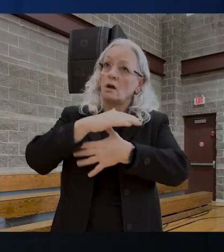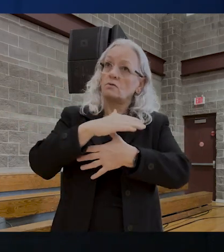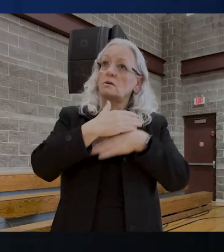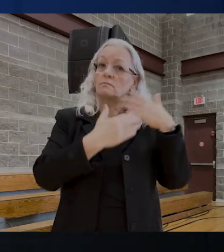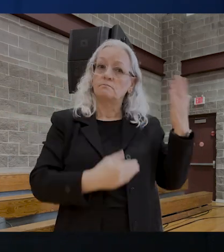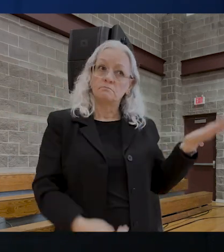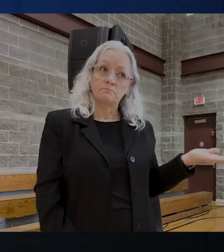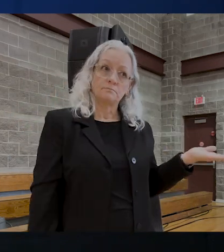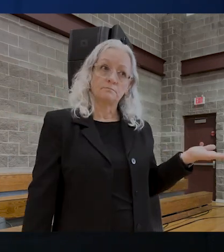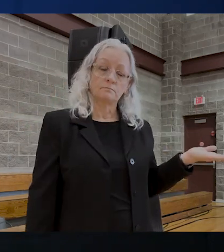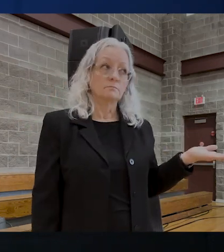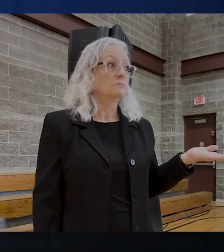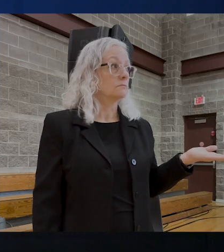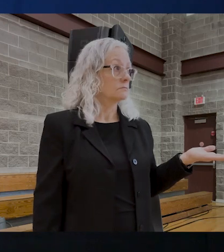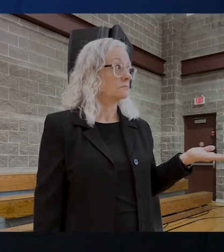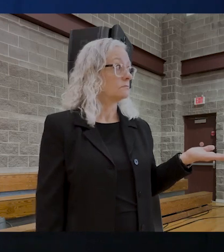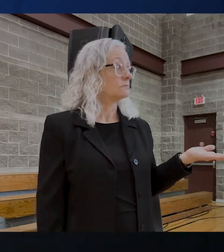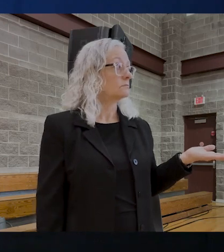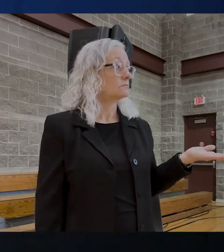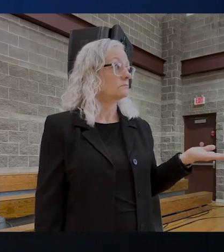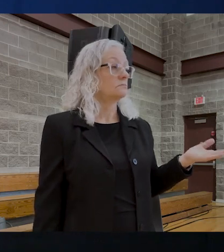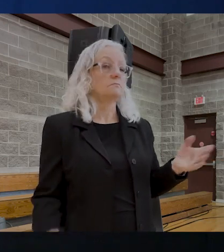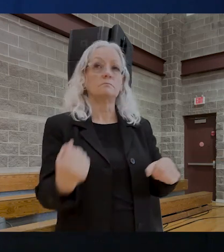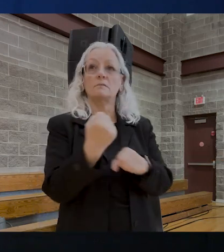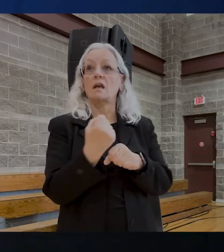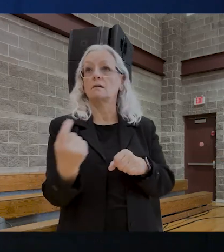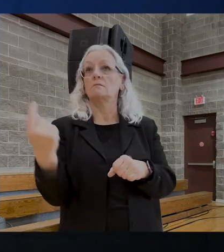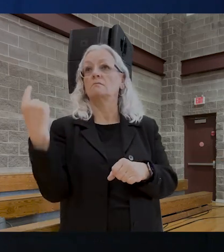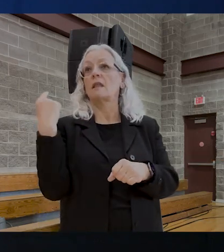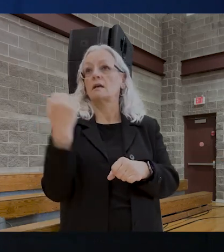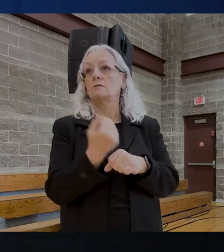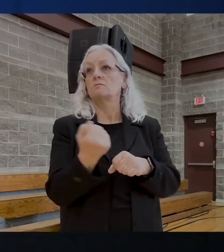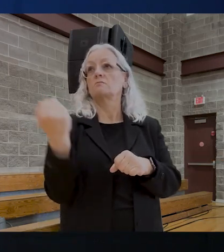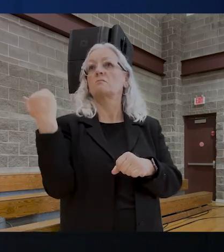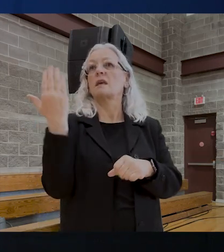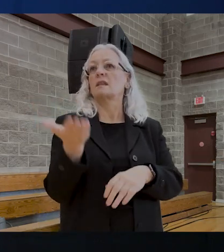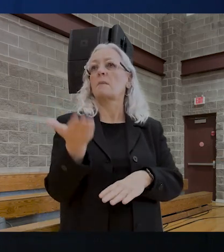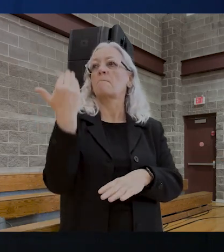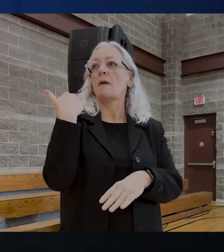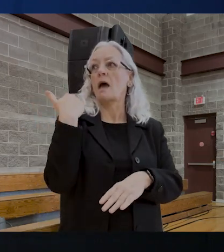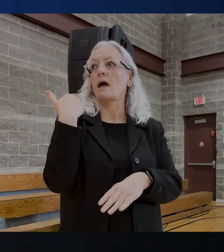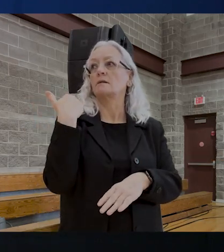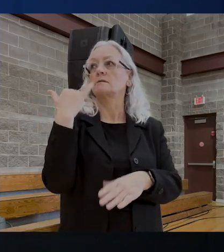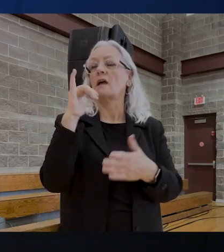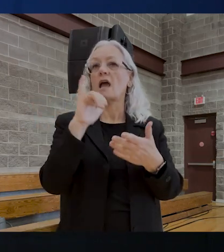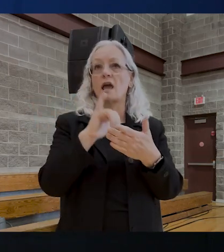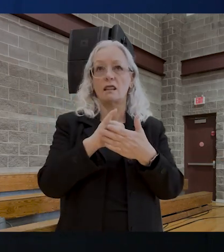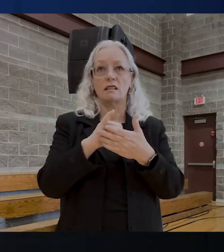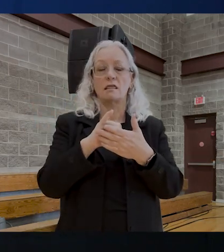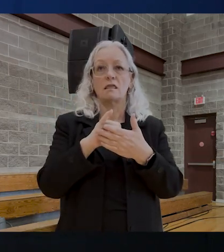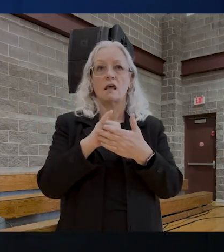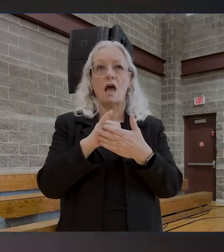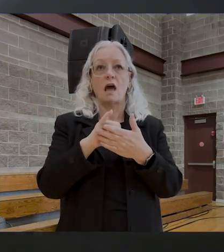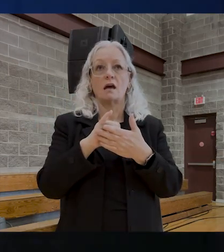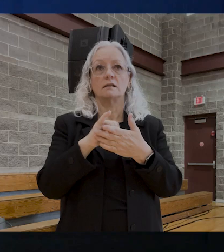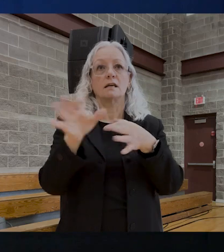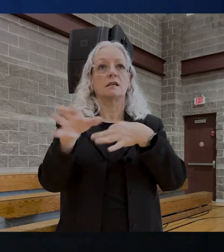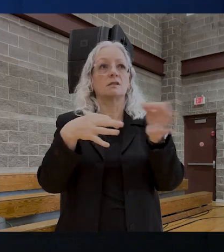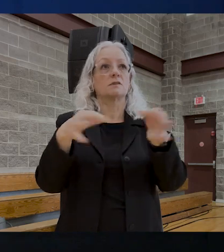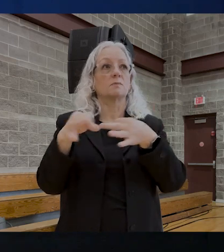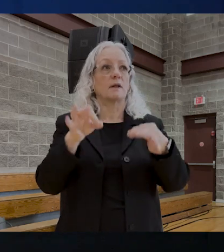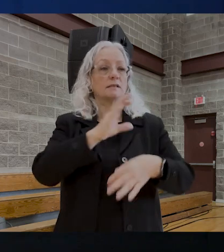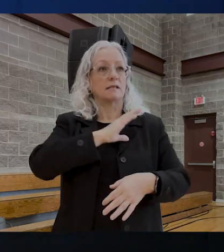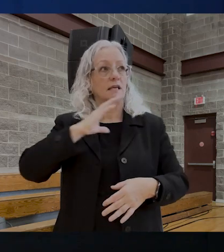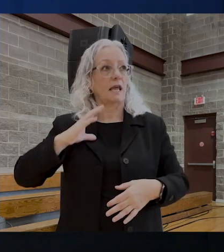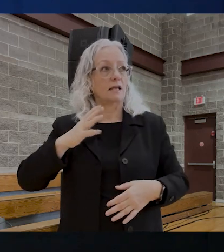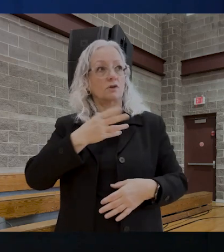This is part of the past citywide business plan outlining this council and funding goals for the